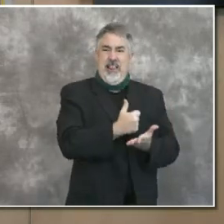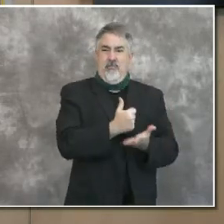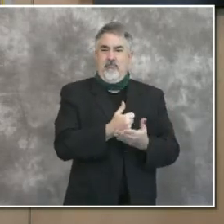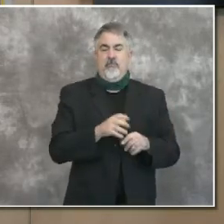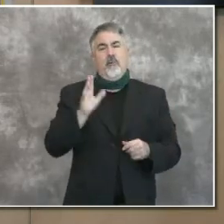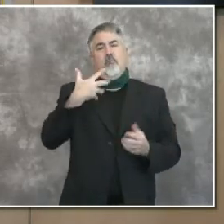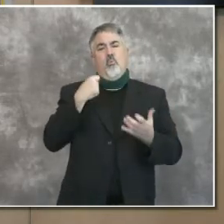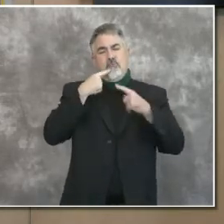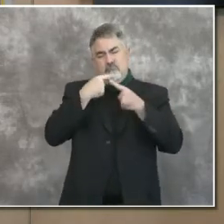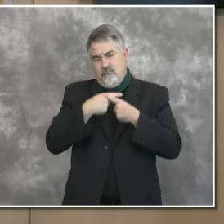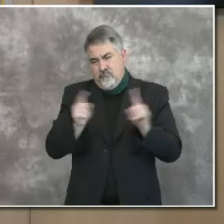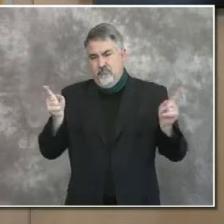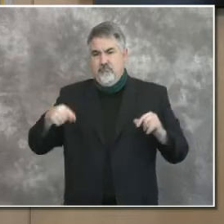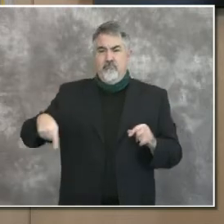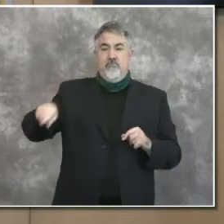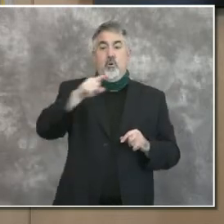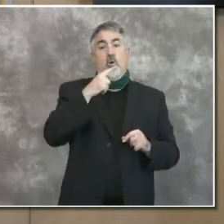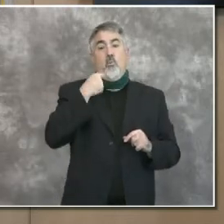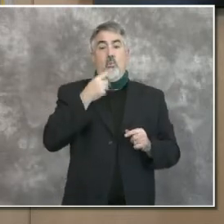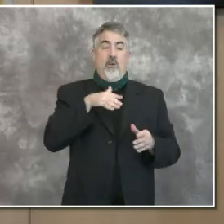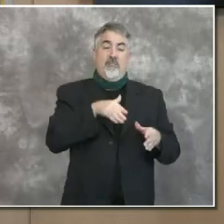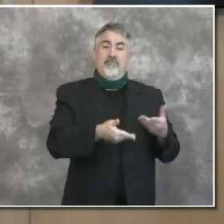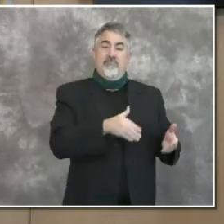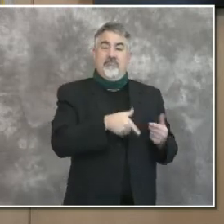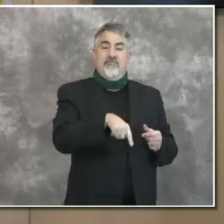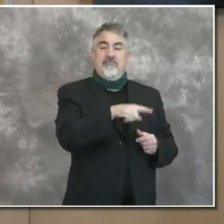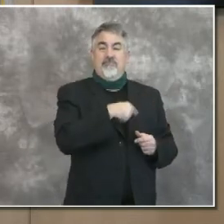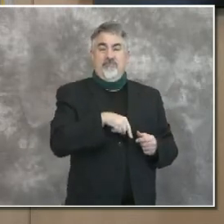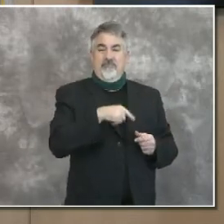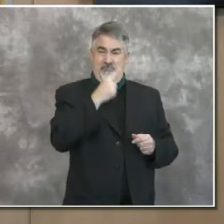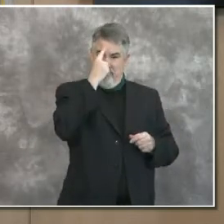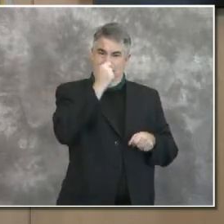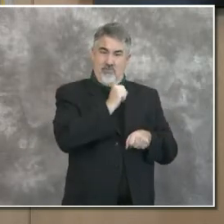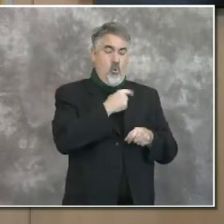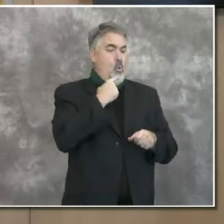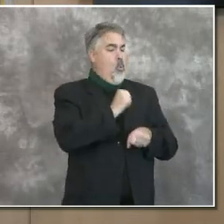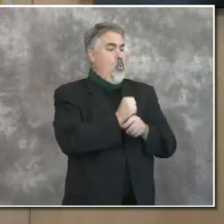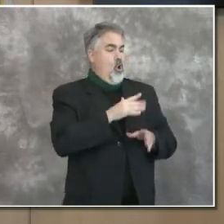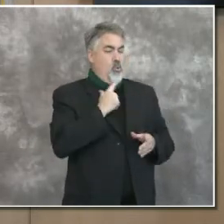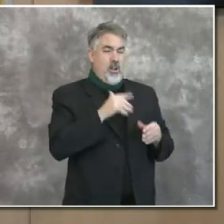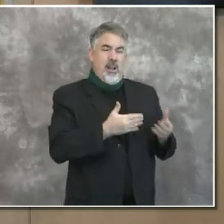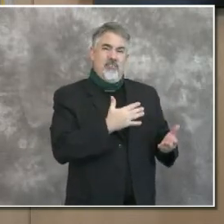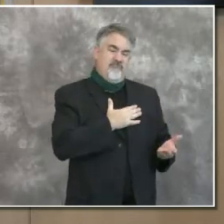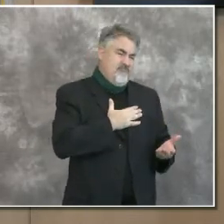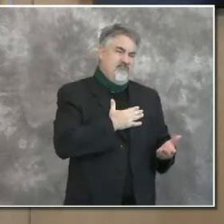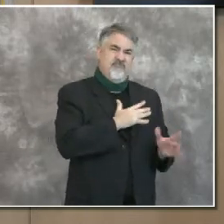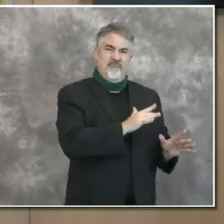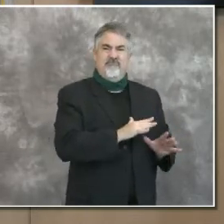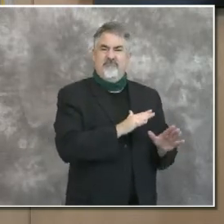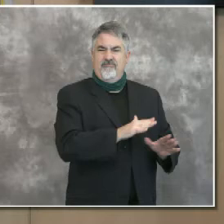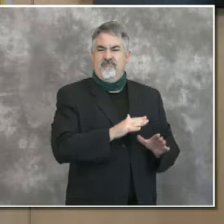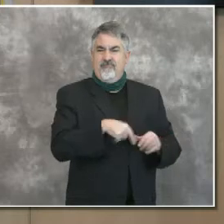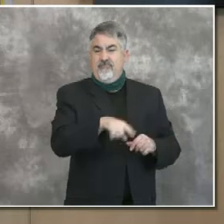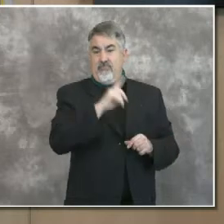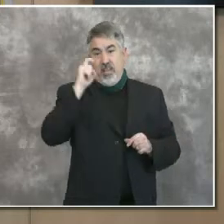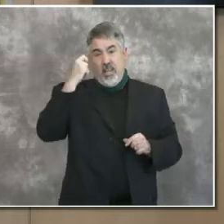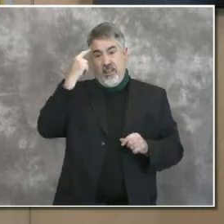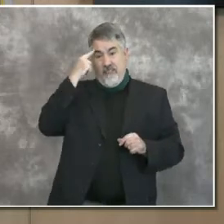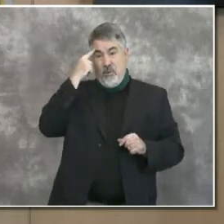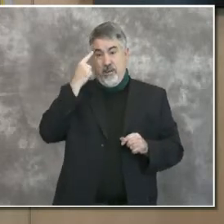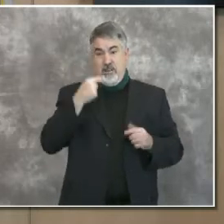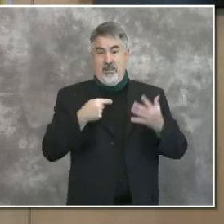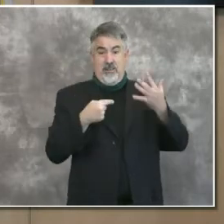who have become ill or died as a result of their work. Today, the governor outlined his 6 criteria needed to move